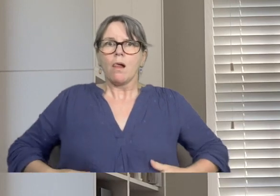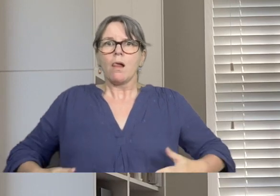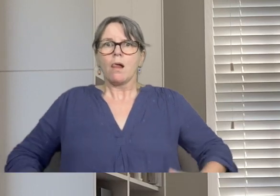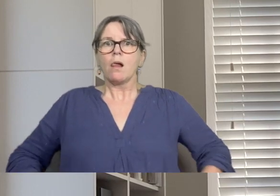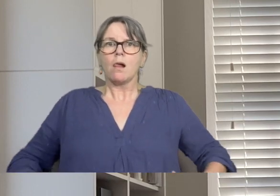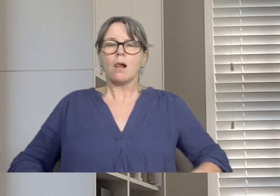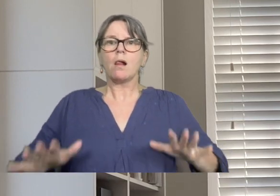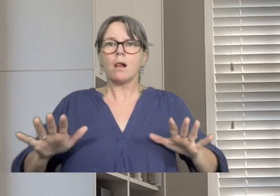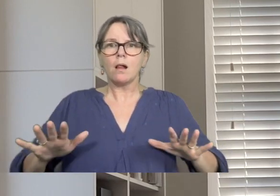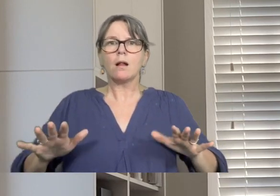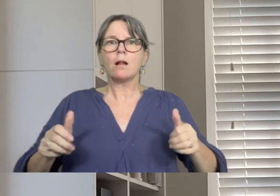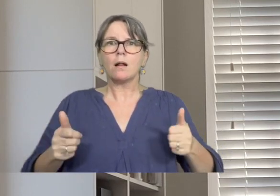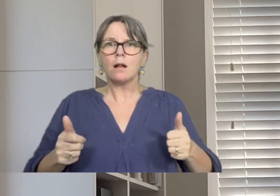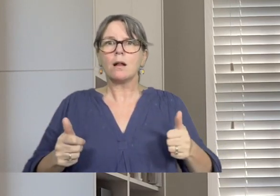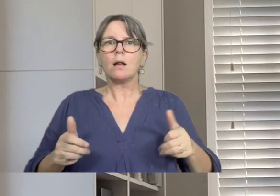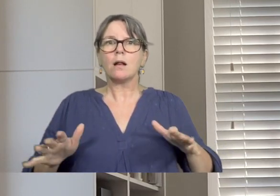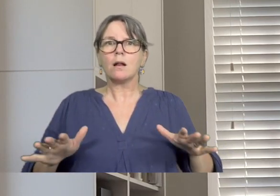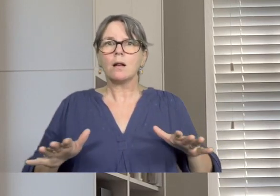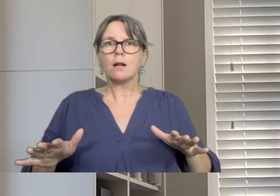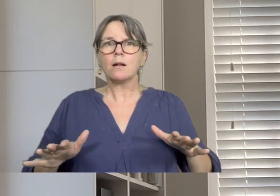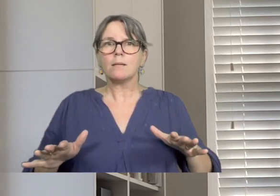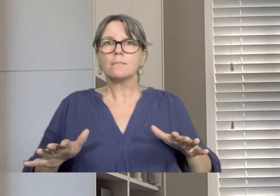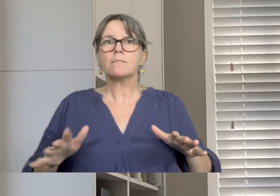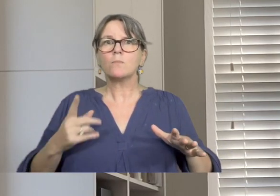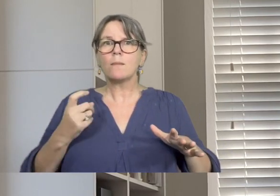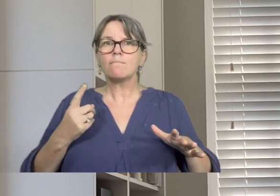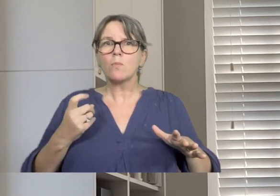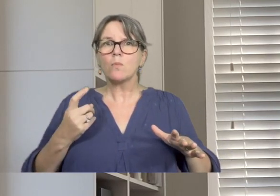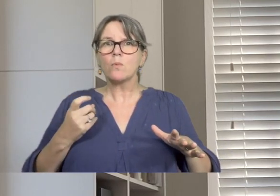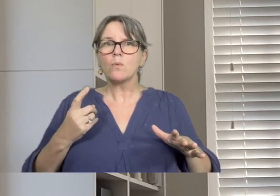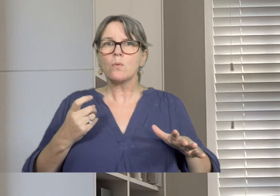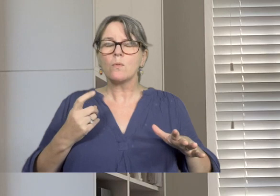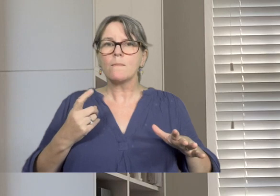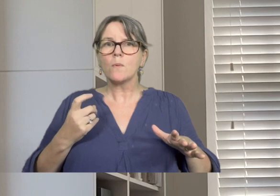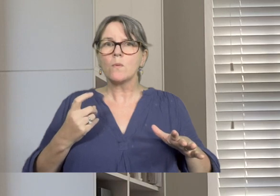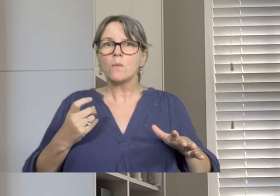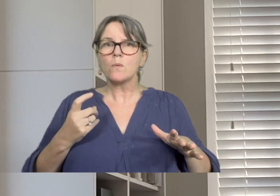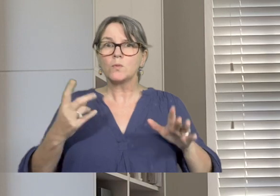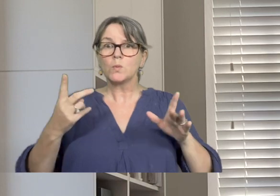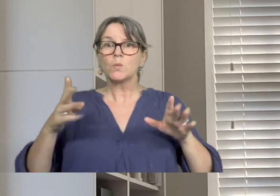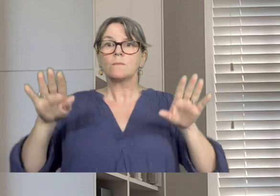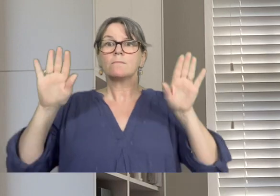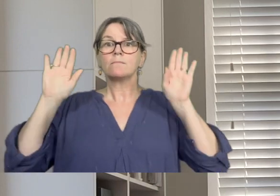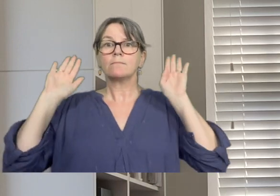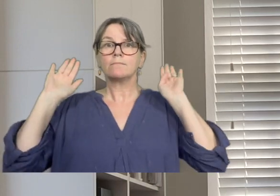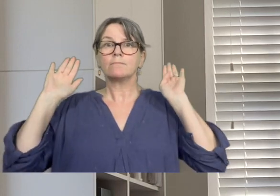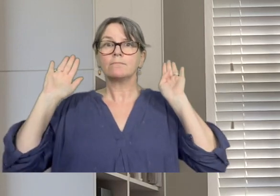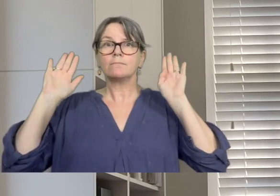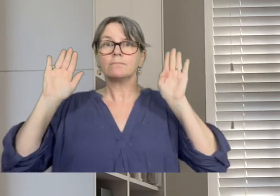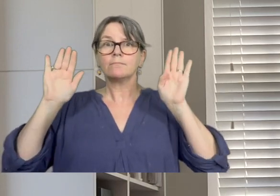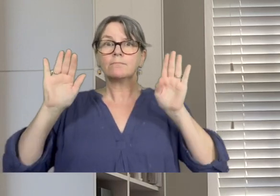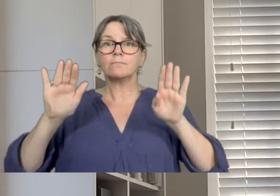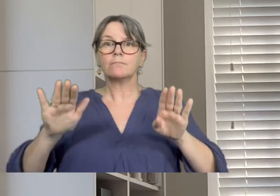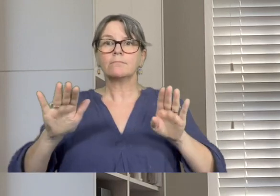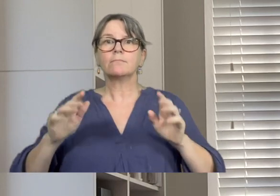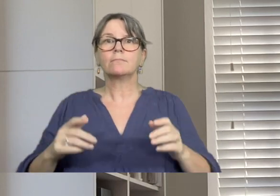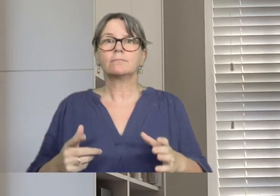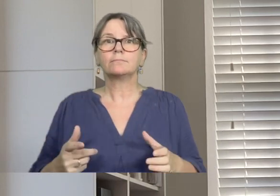both. Keep the ribcage controlled, back to that very beginning movement. One more.